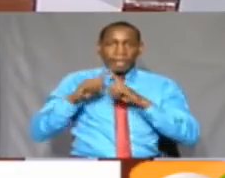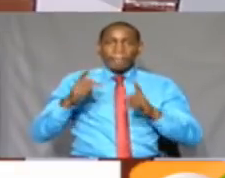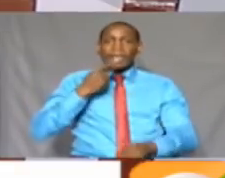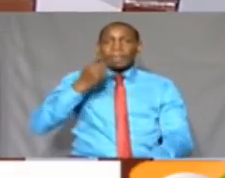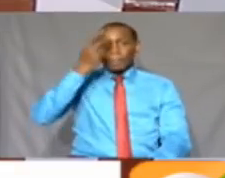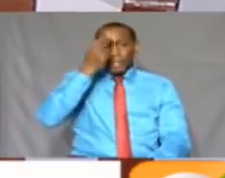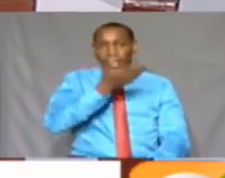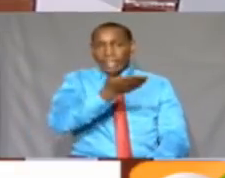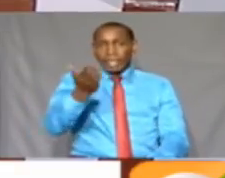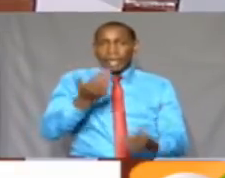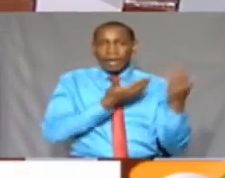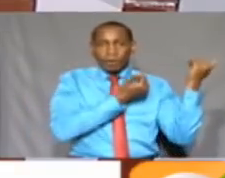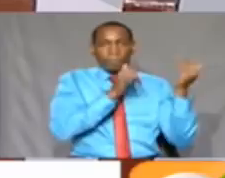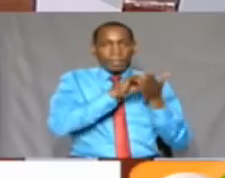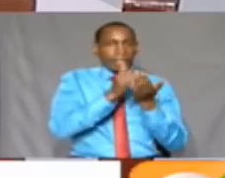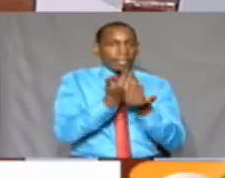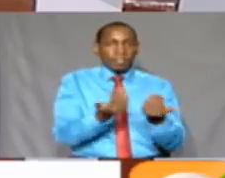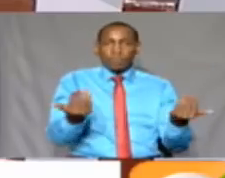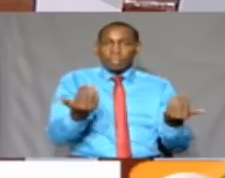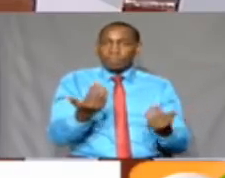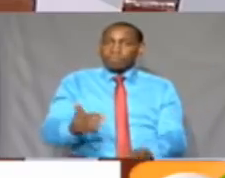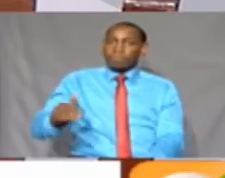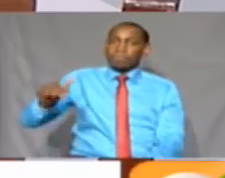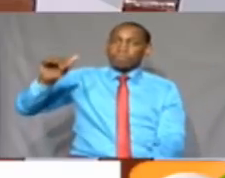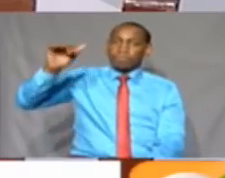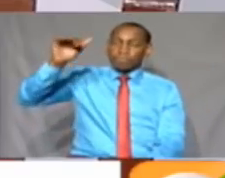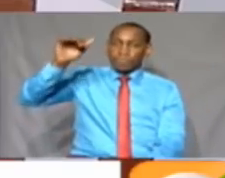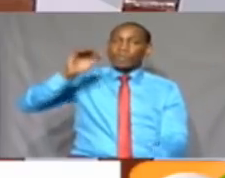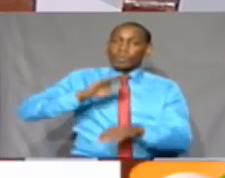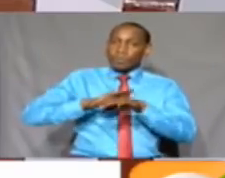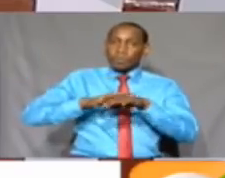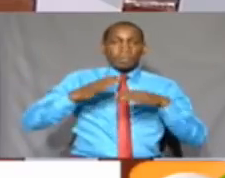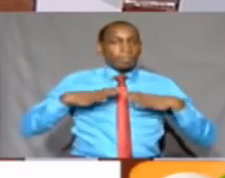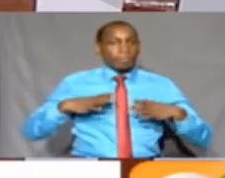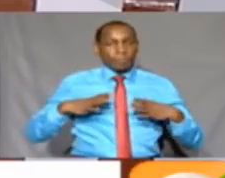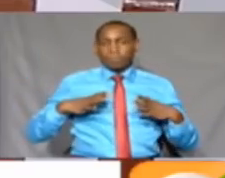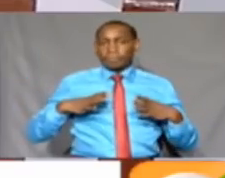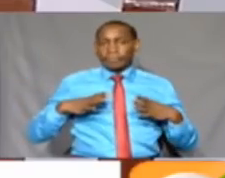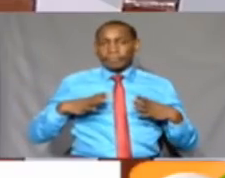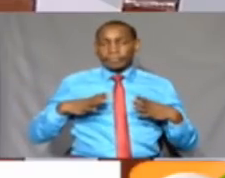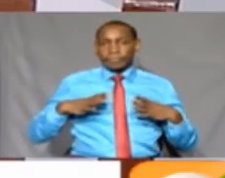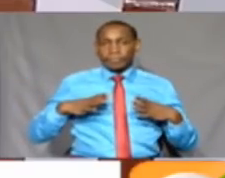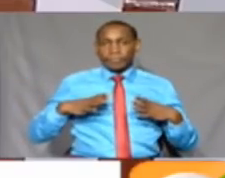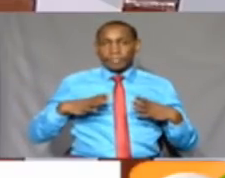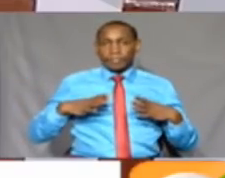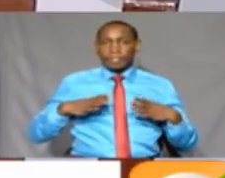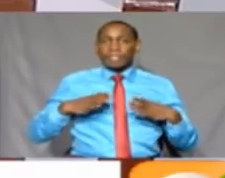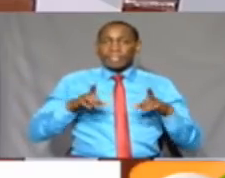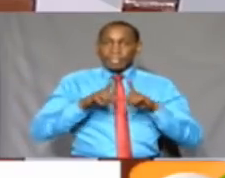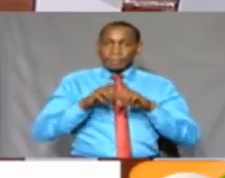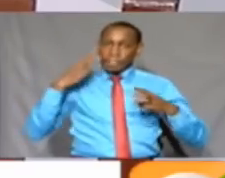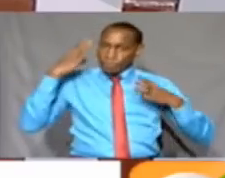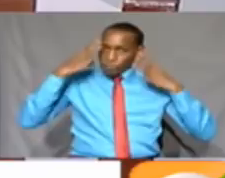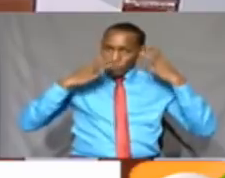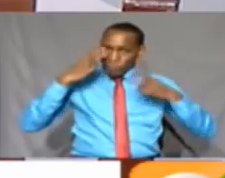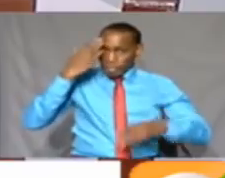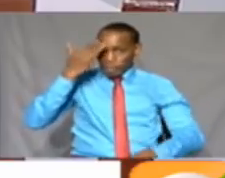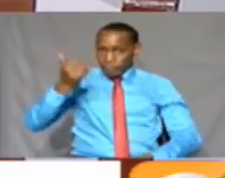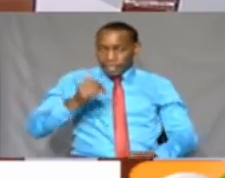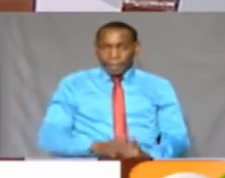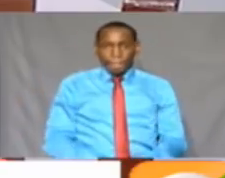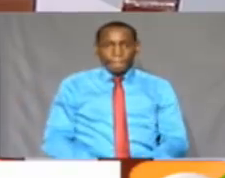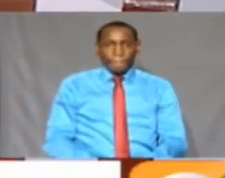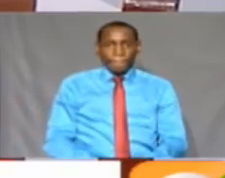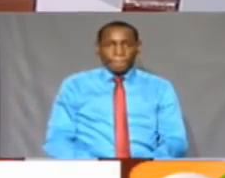hope that children by some miracle will grow up to model citizens, and I was a little worried also because we